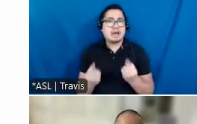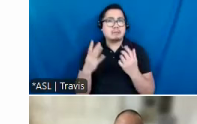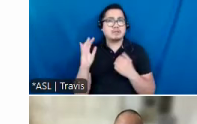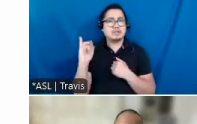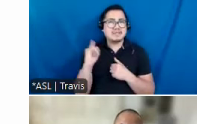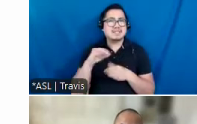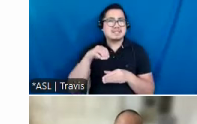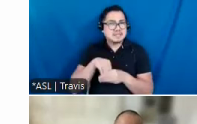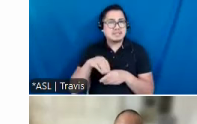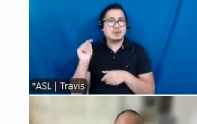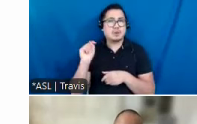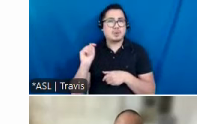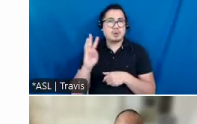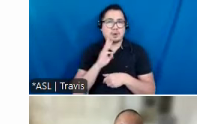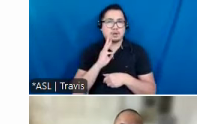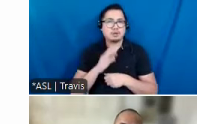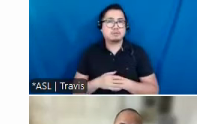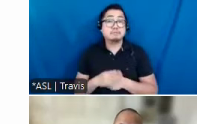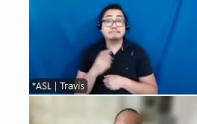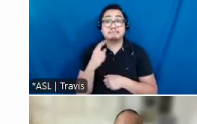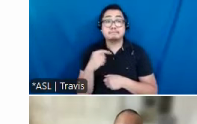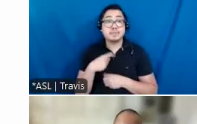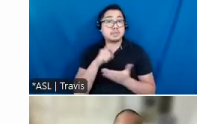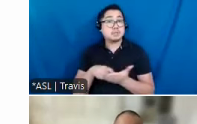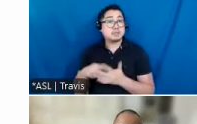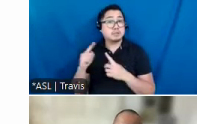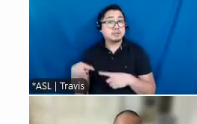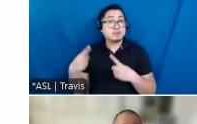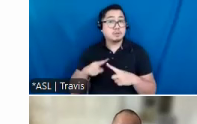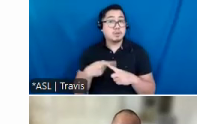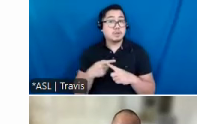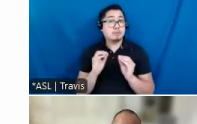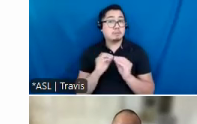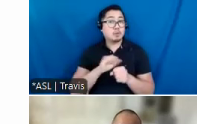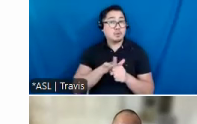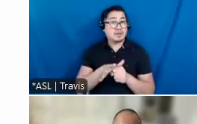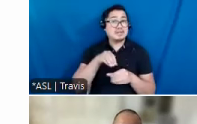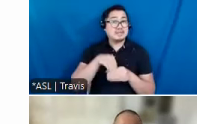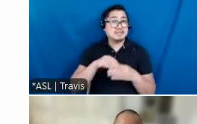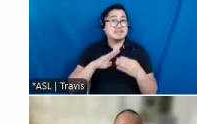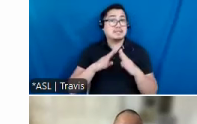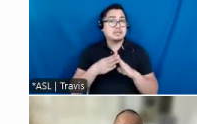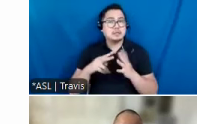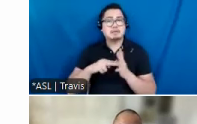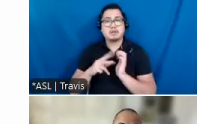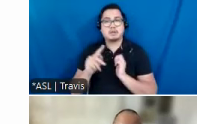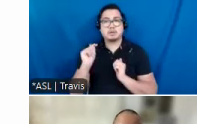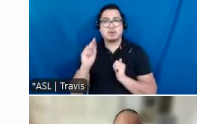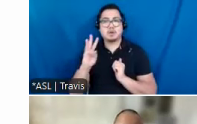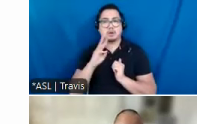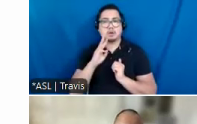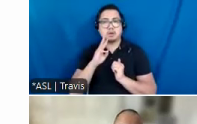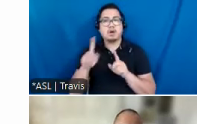wastewater. Now, over time, we have seen that when there's more COVID in our communities, the wastewater concentrations